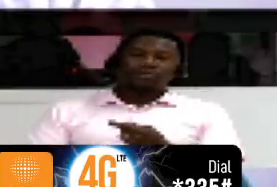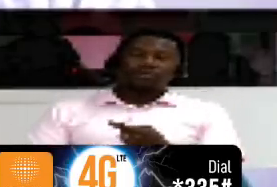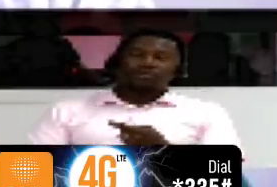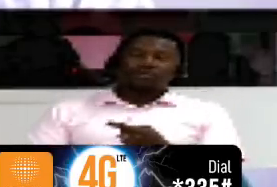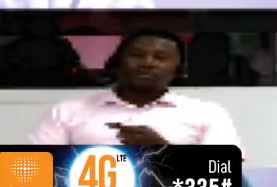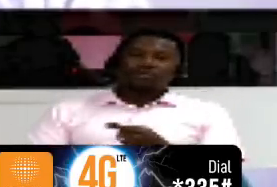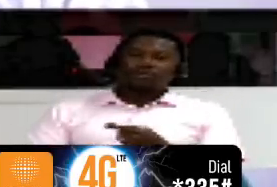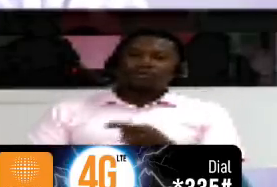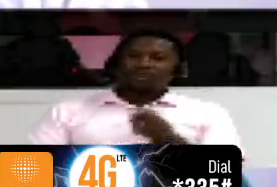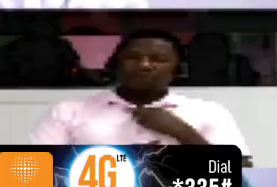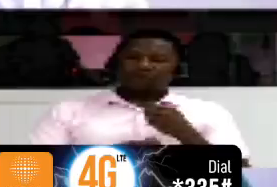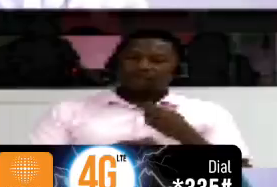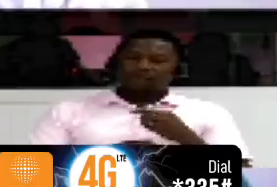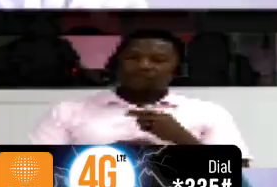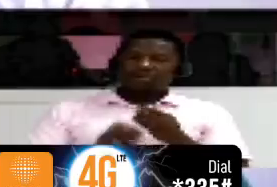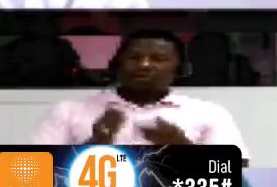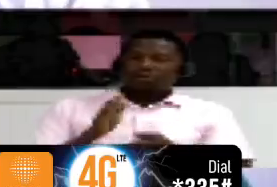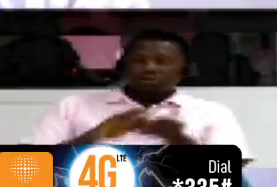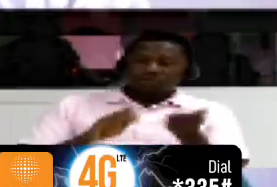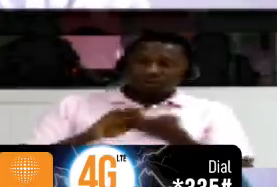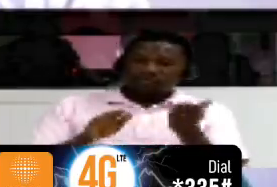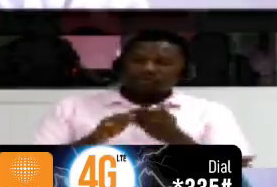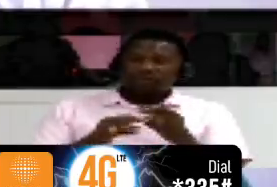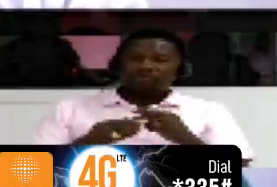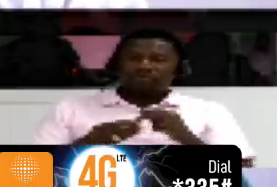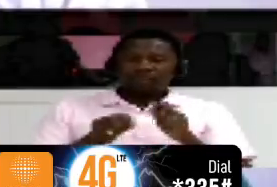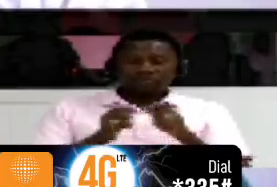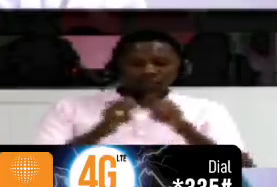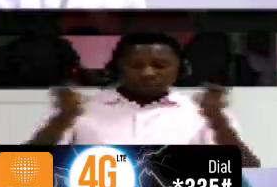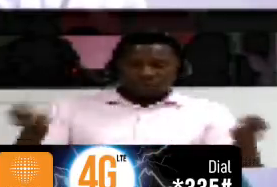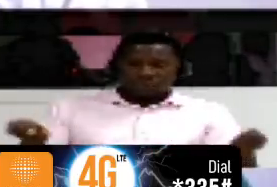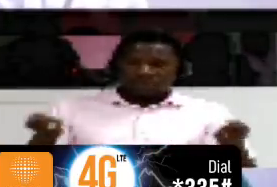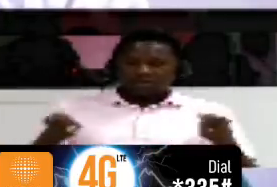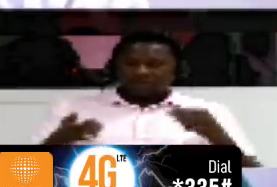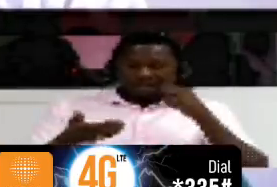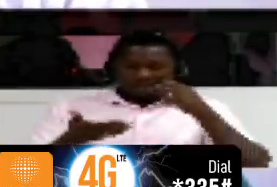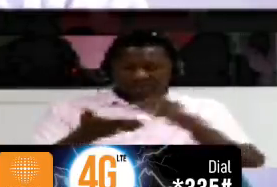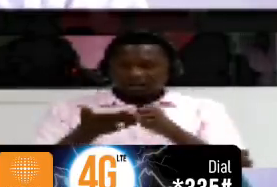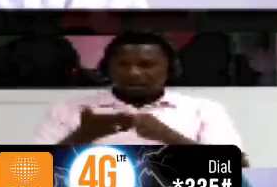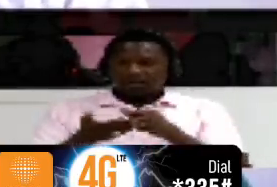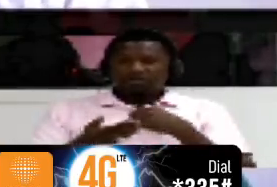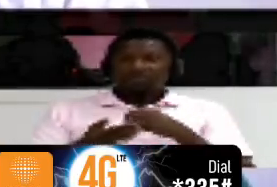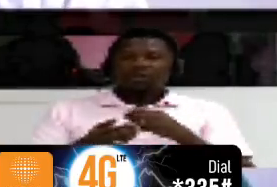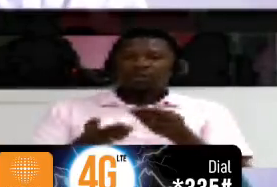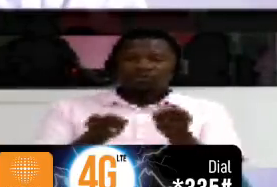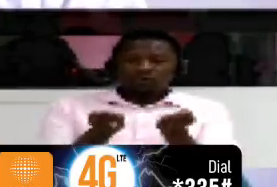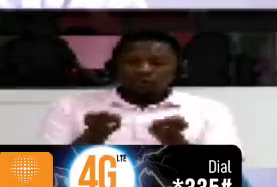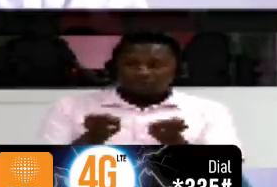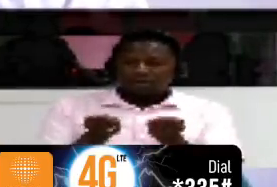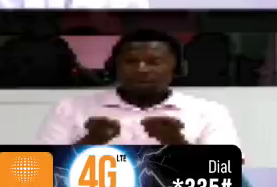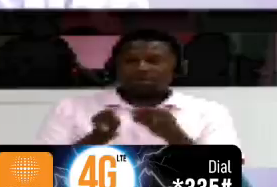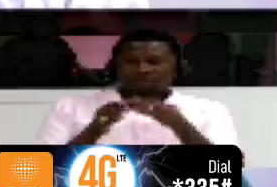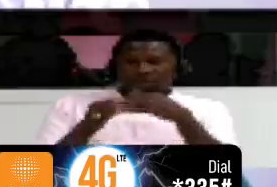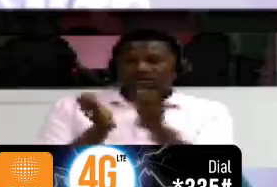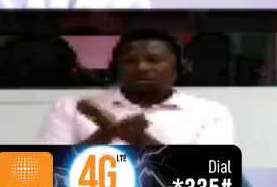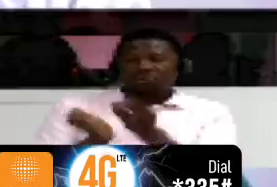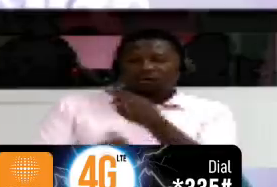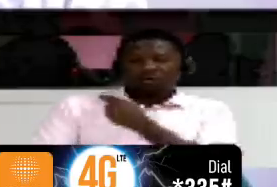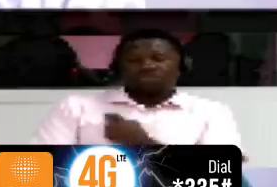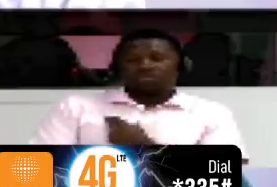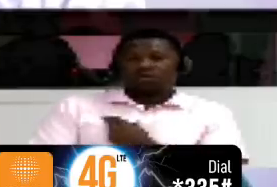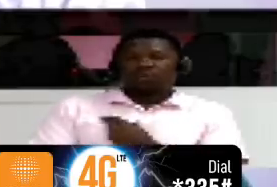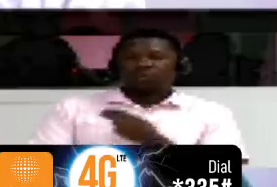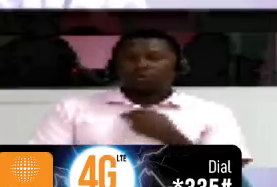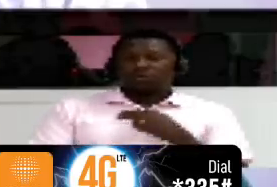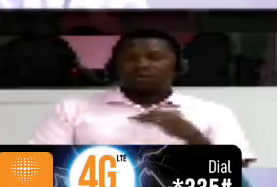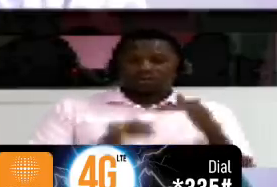the production of a newsletter of the student sub-union. We equally organize